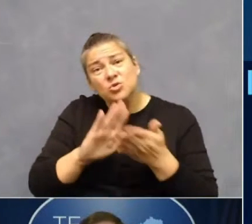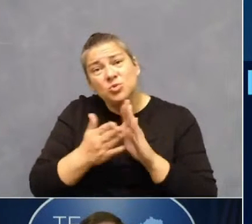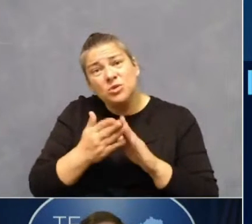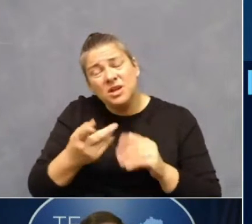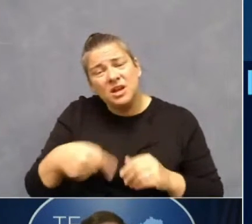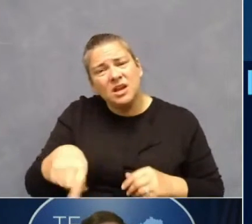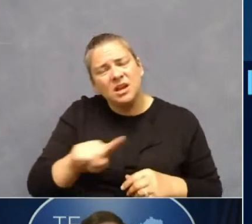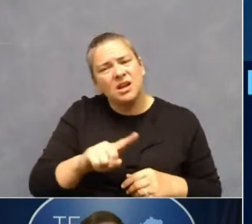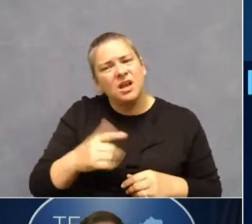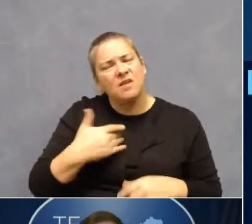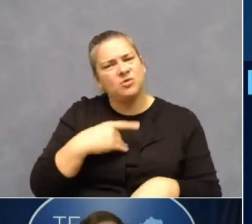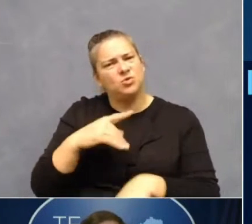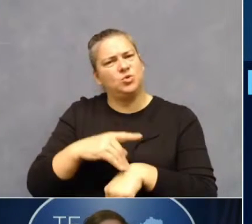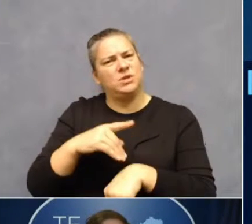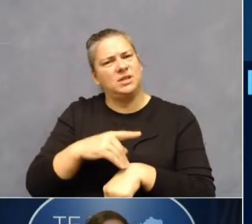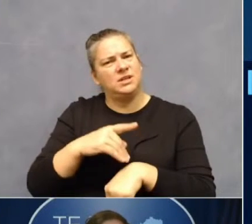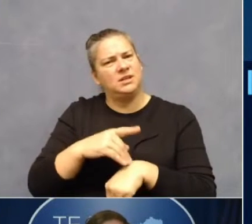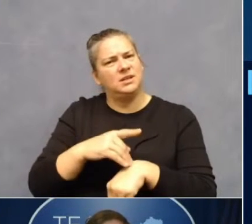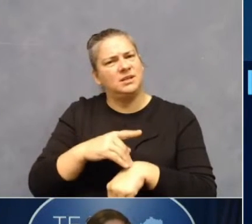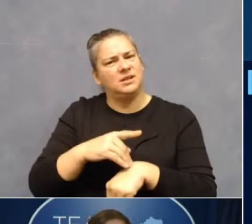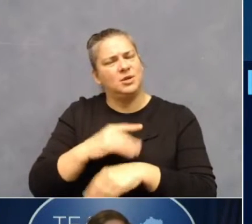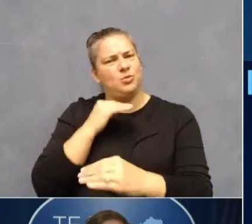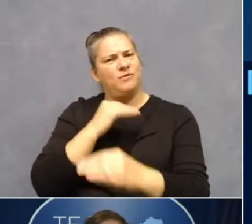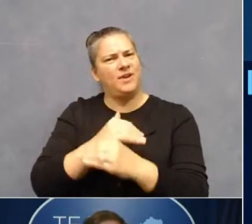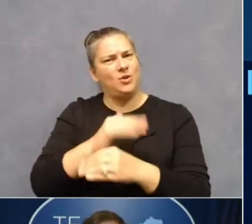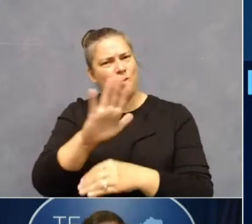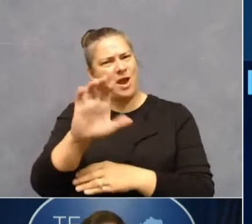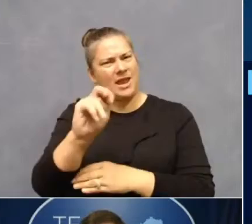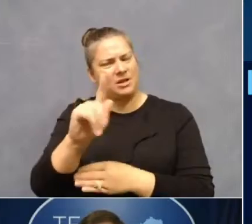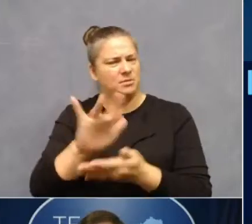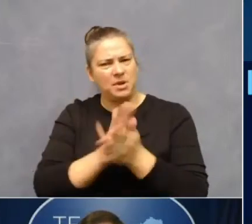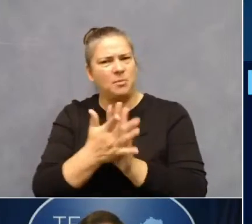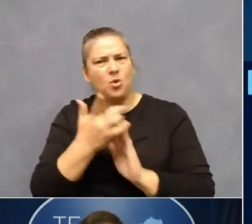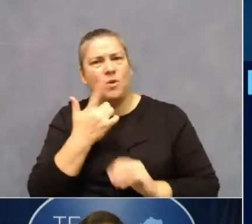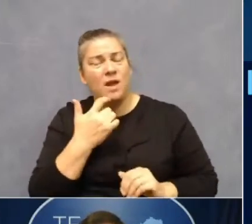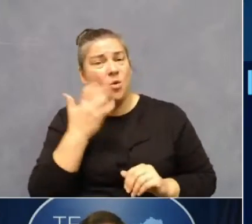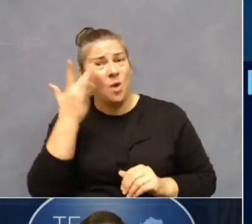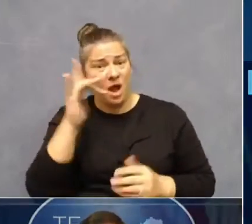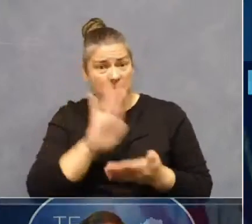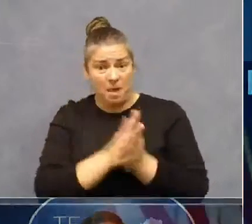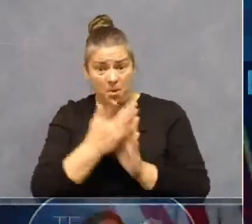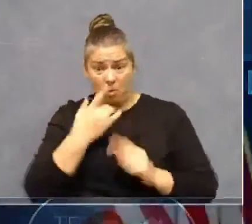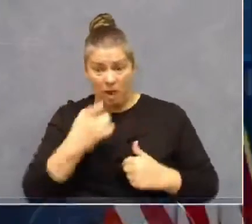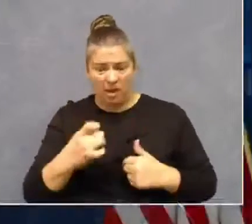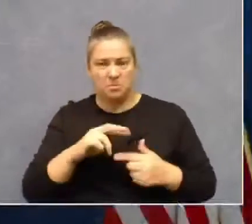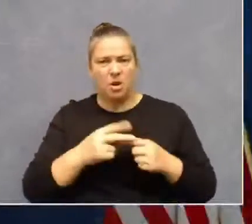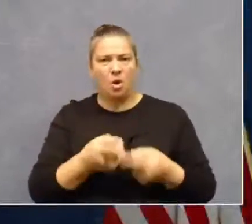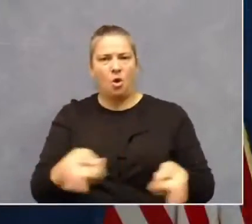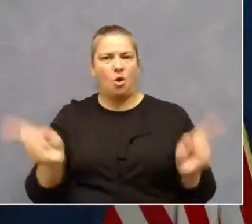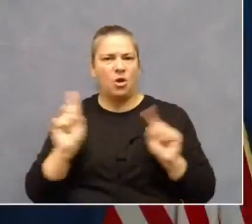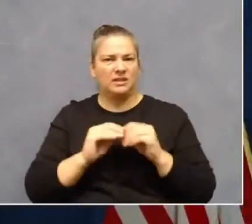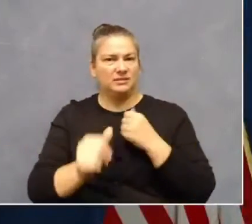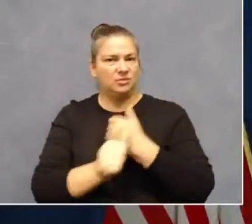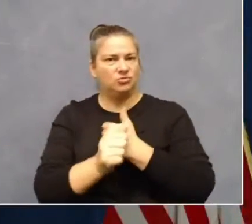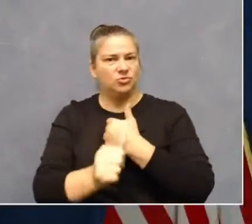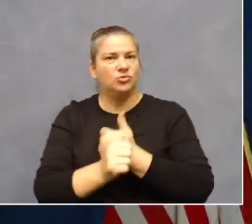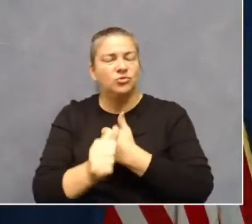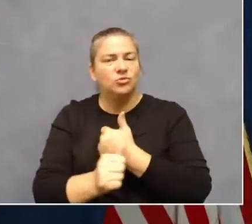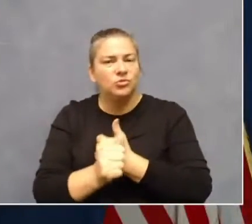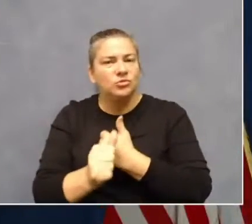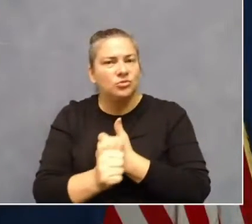area from becoming red, because that puts everybody that we live around in danger. But I think we certainly have